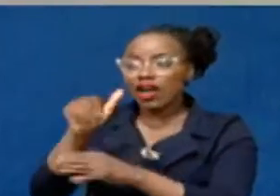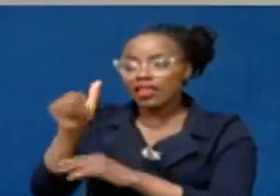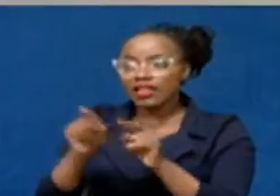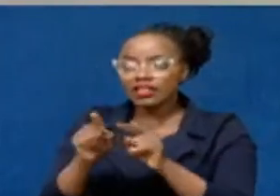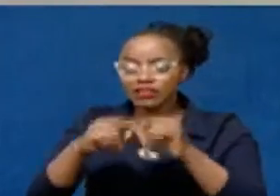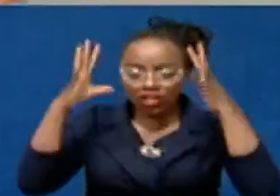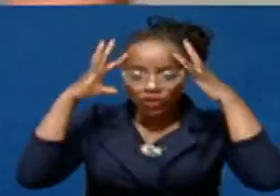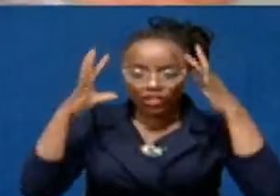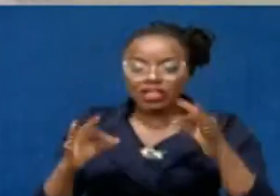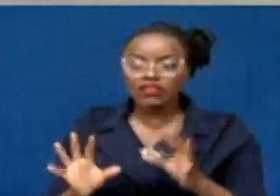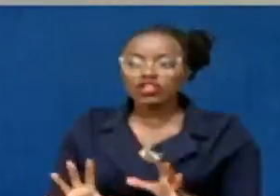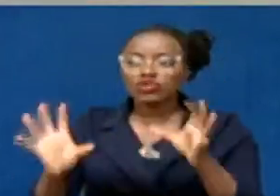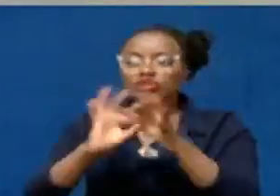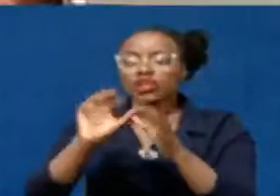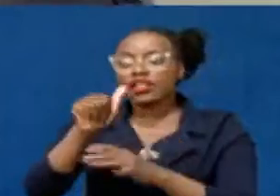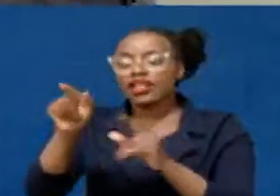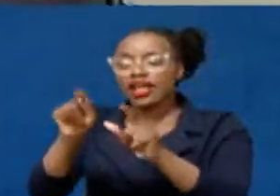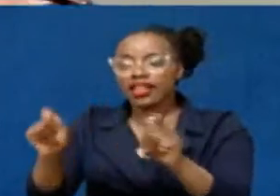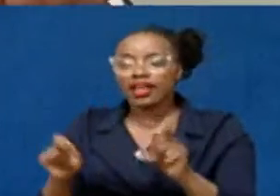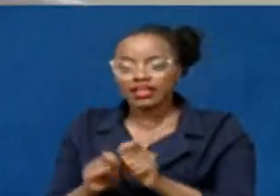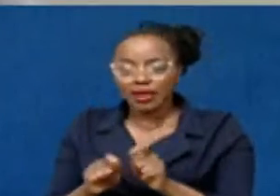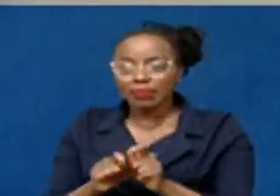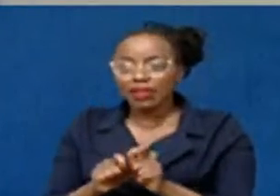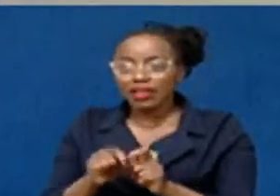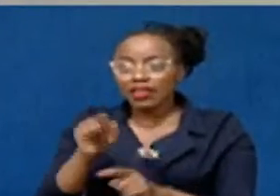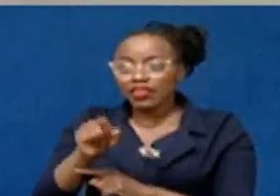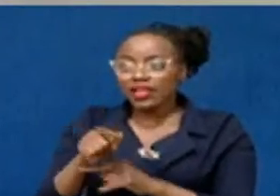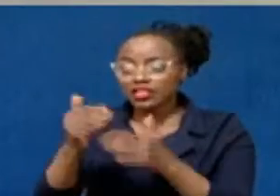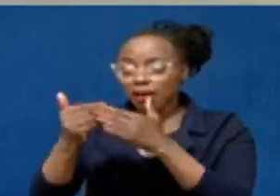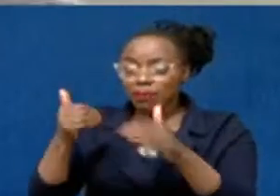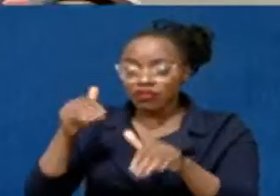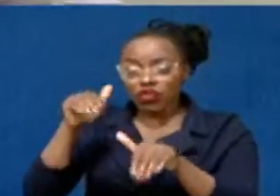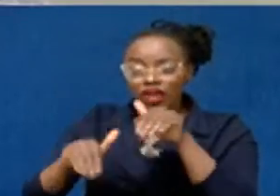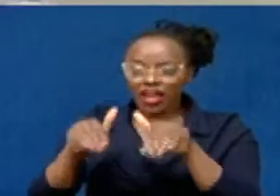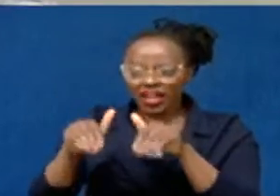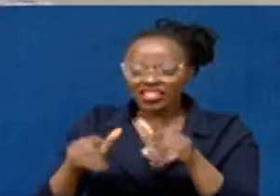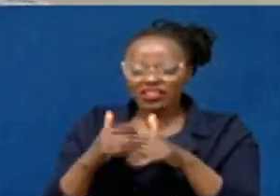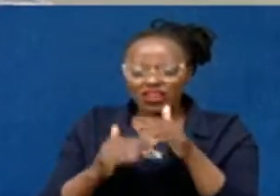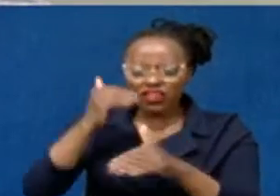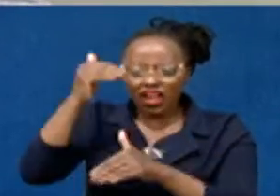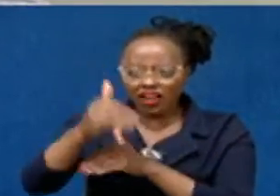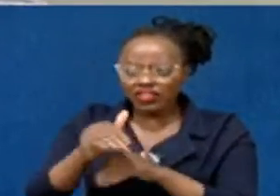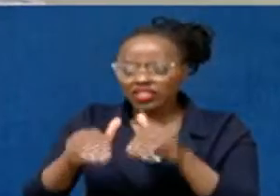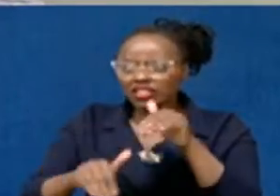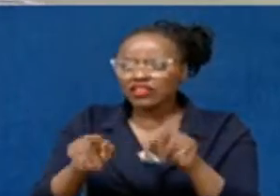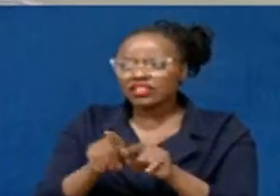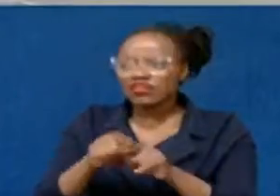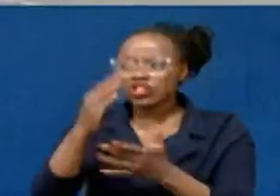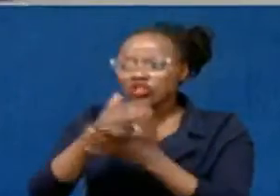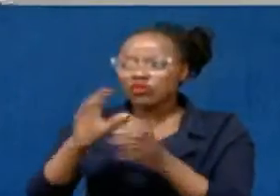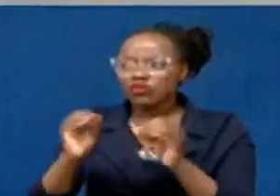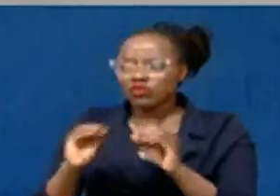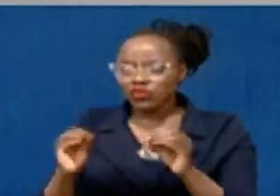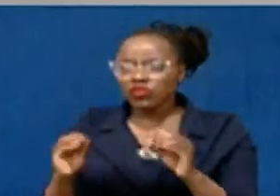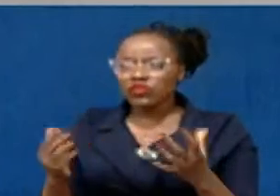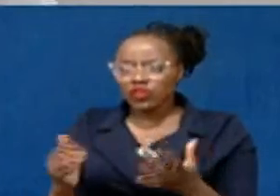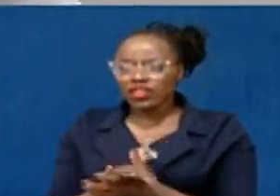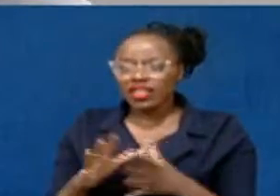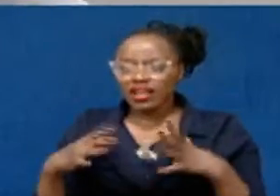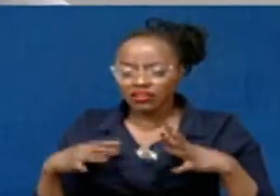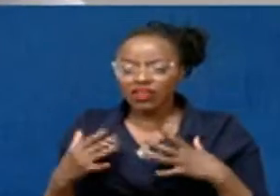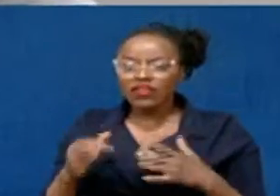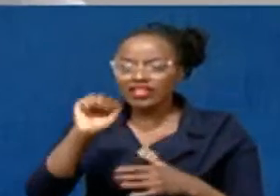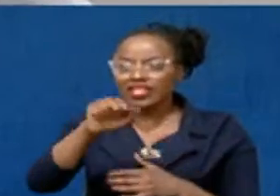will decide to join the other team. This is pre-election coalition. Then there is post-election coalition. If you don't stop now, we'll agree to disagree. We need to take the